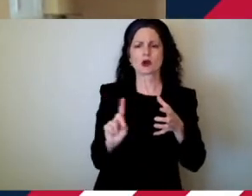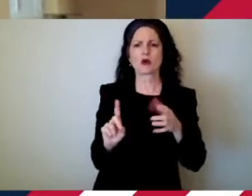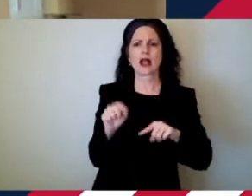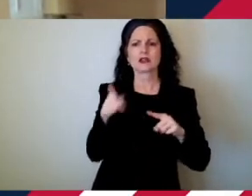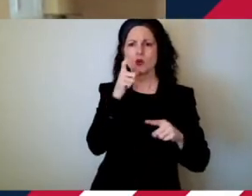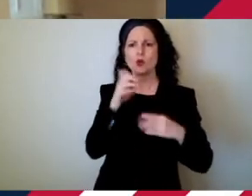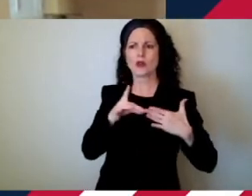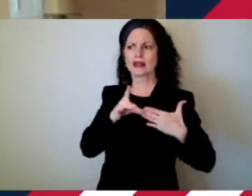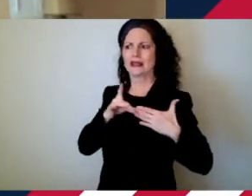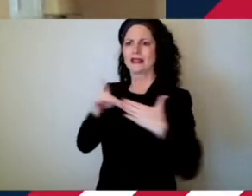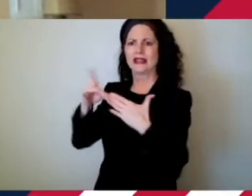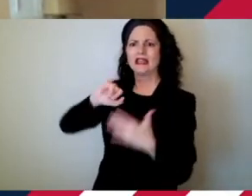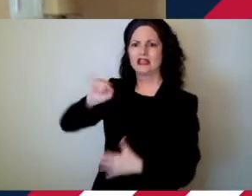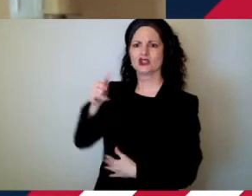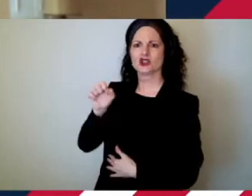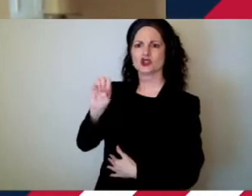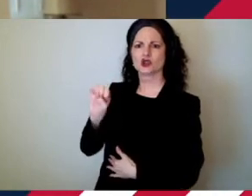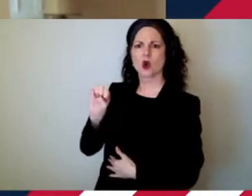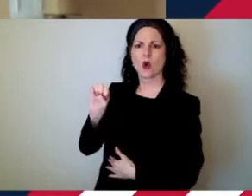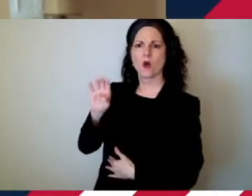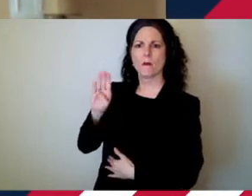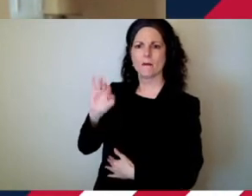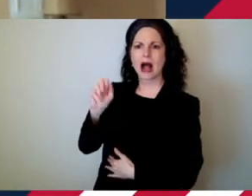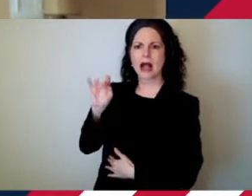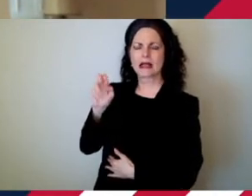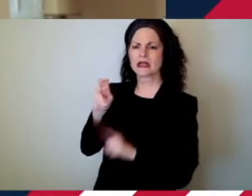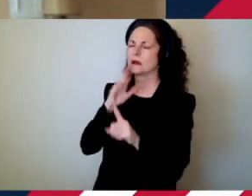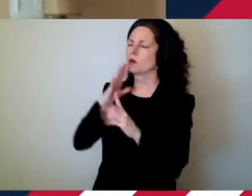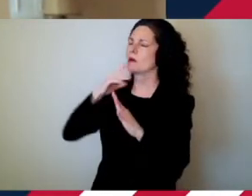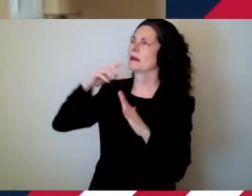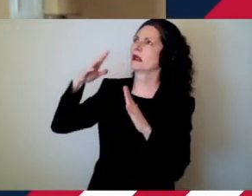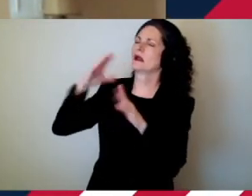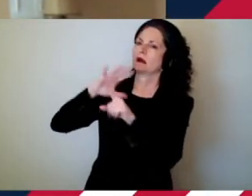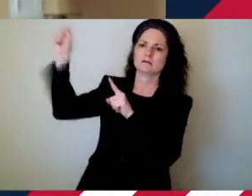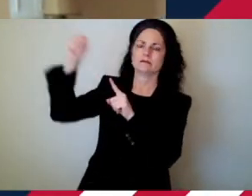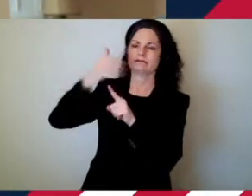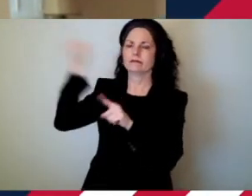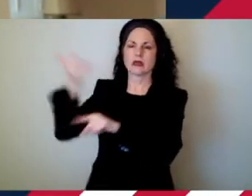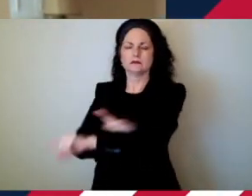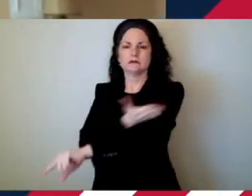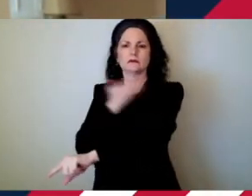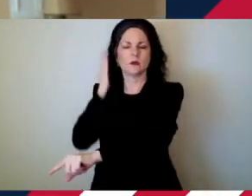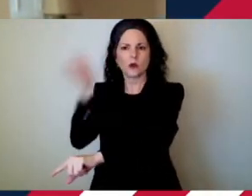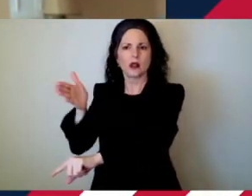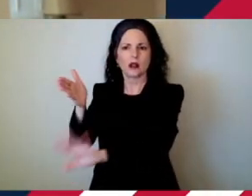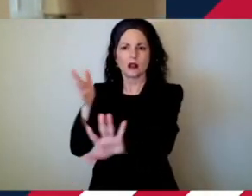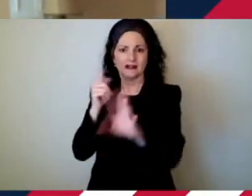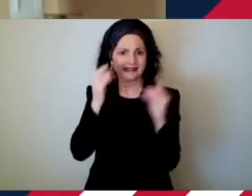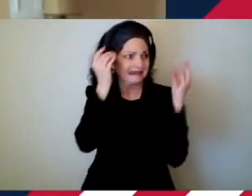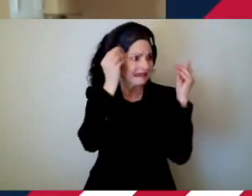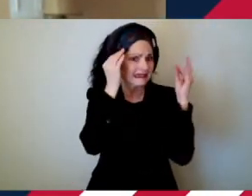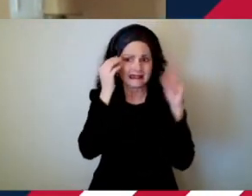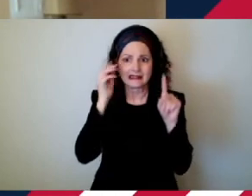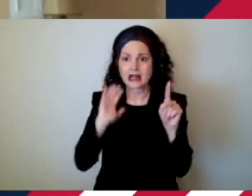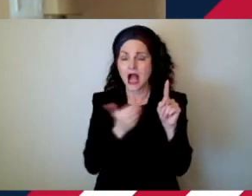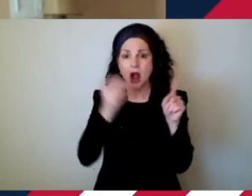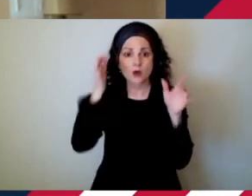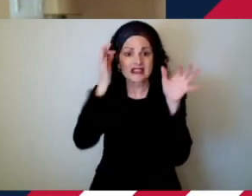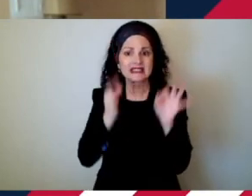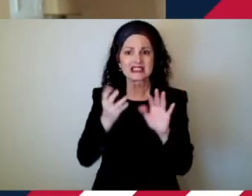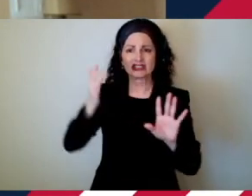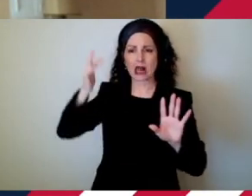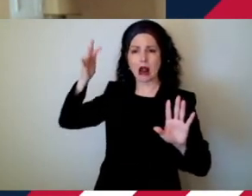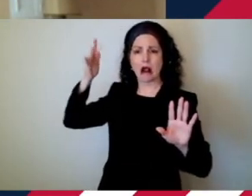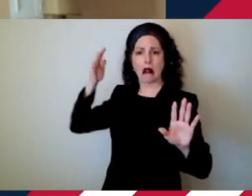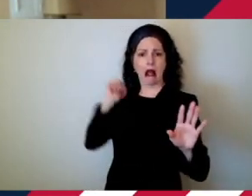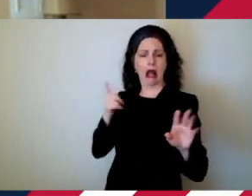Biden. And just think for a moment. Our party made this decision to go virtual early and is planning a convention that will